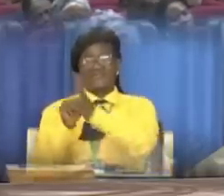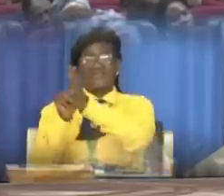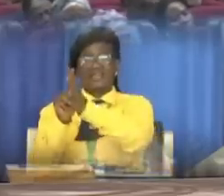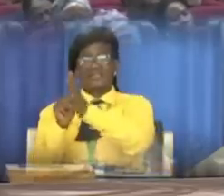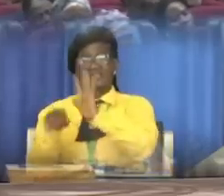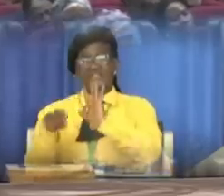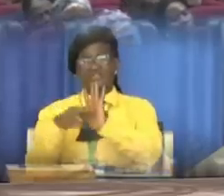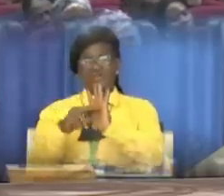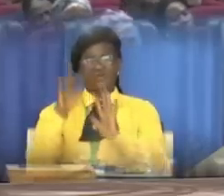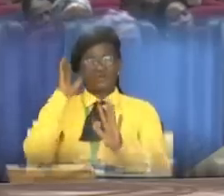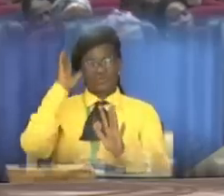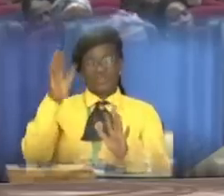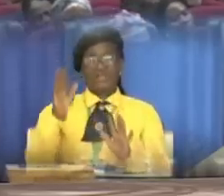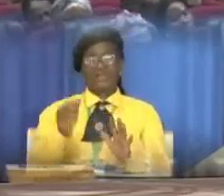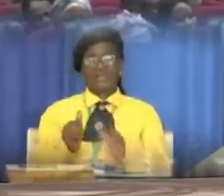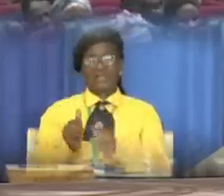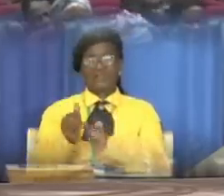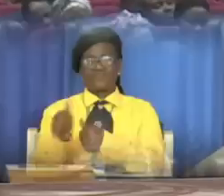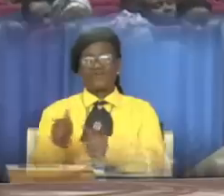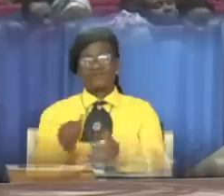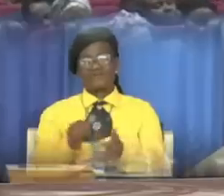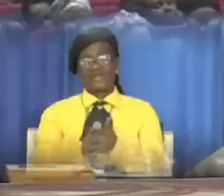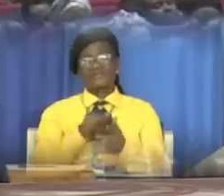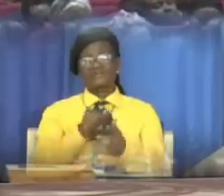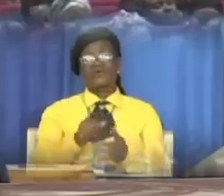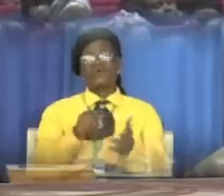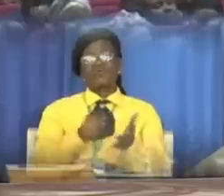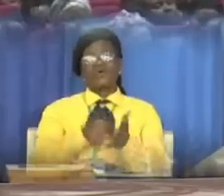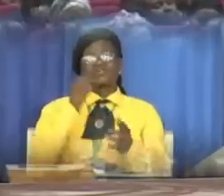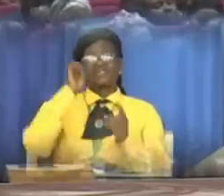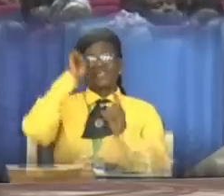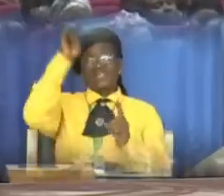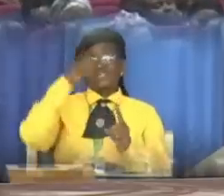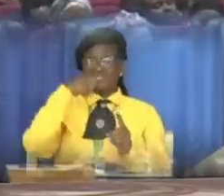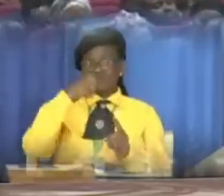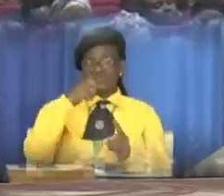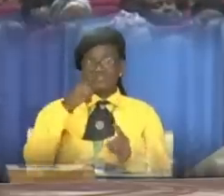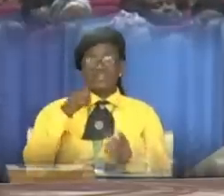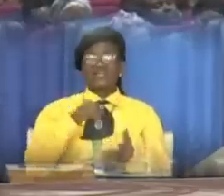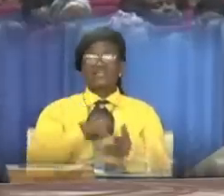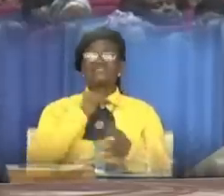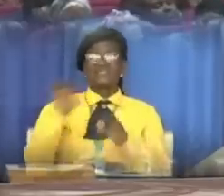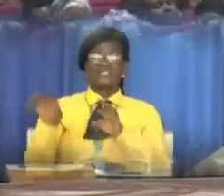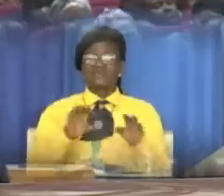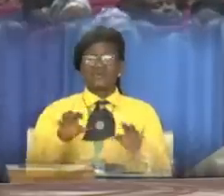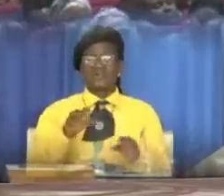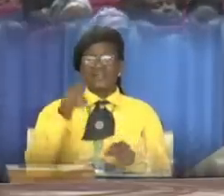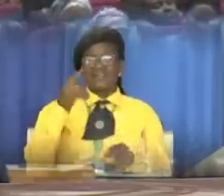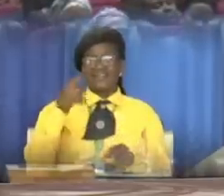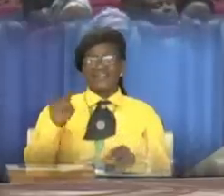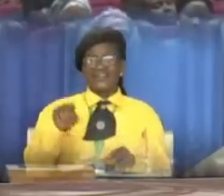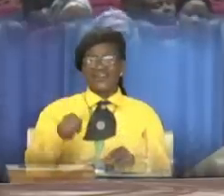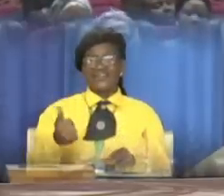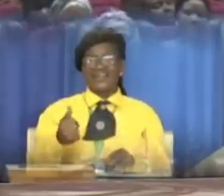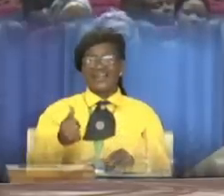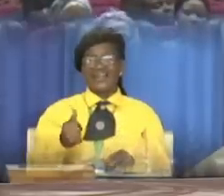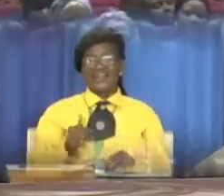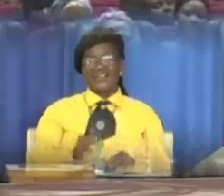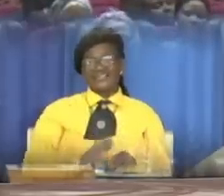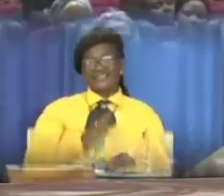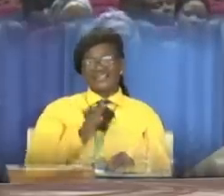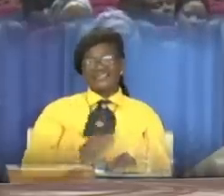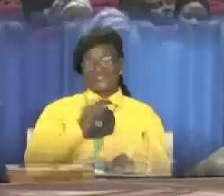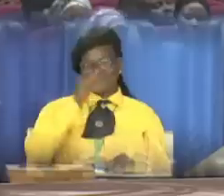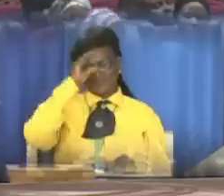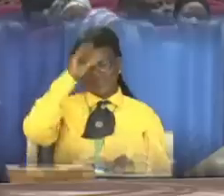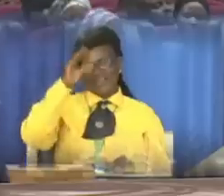spoke, it is done. The second gentleman spoke like an evangelist and